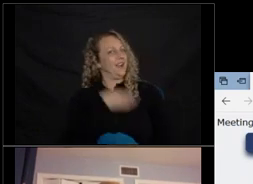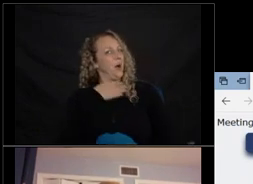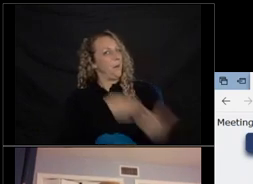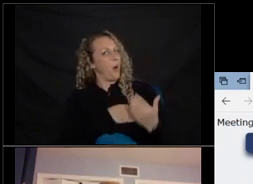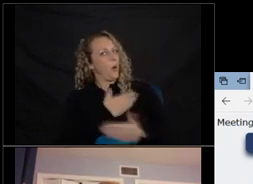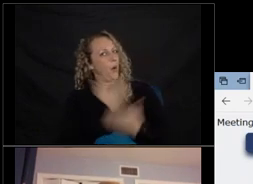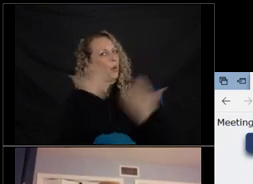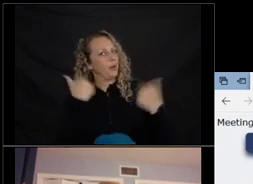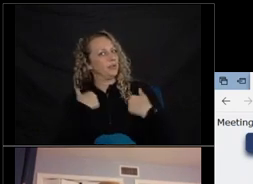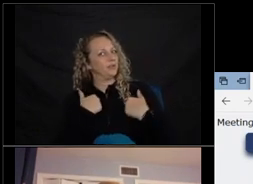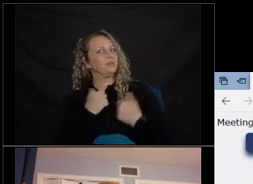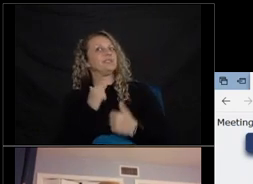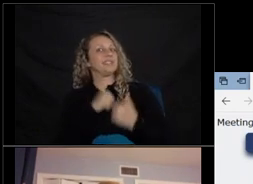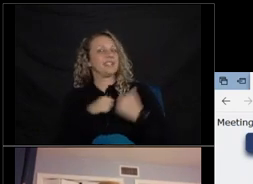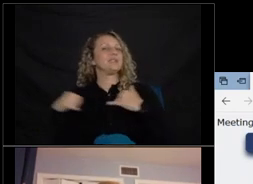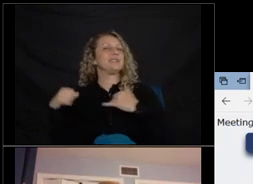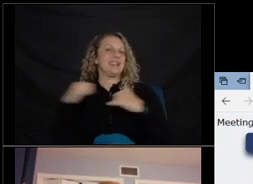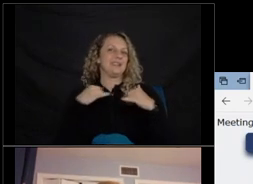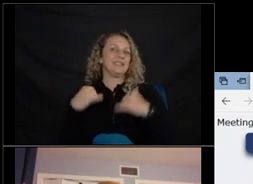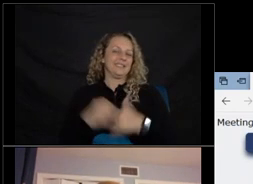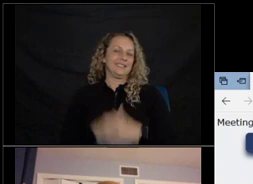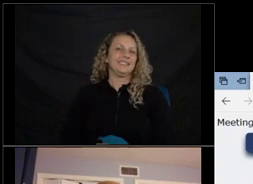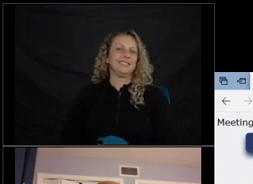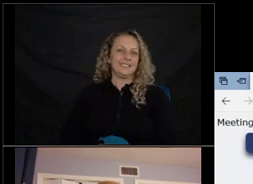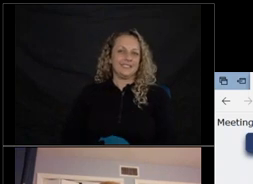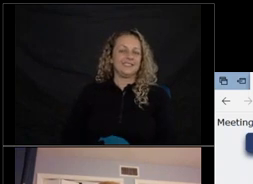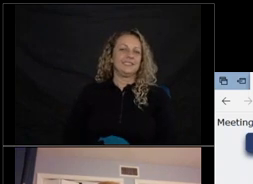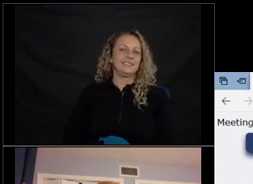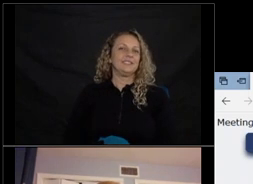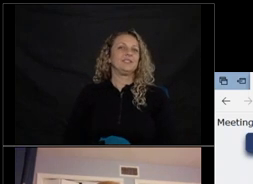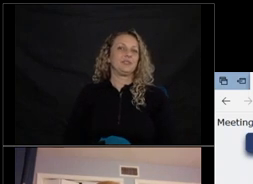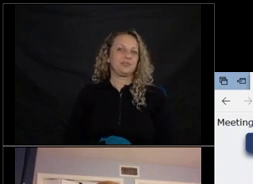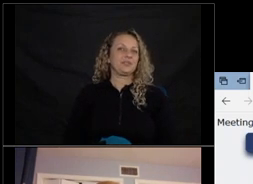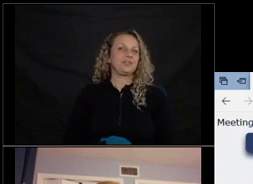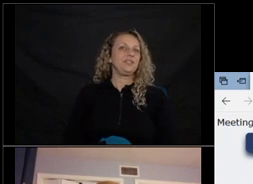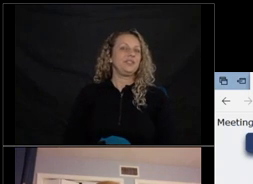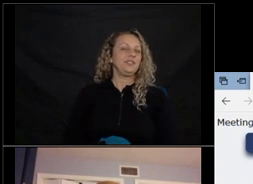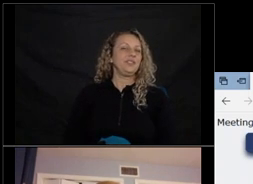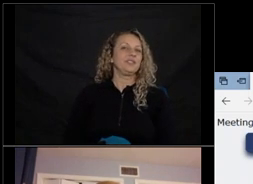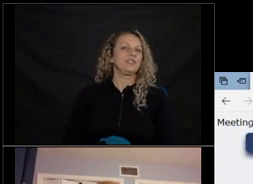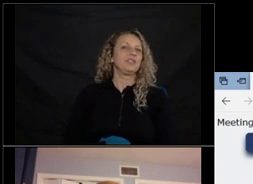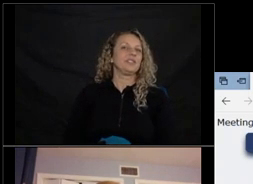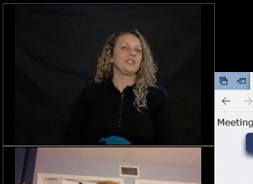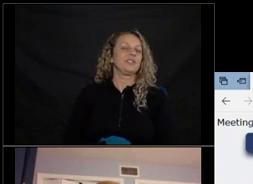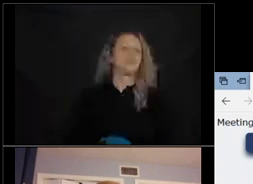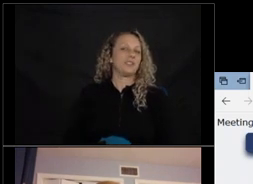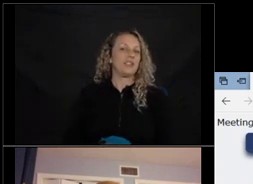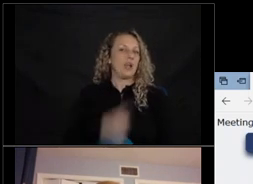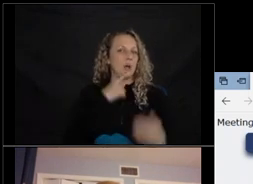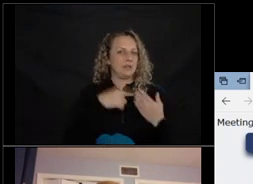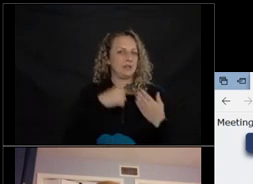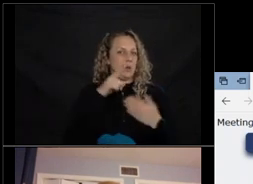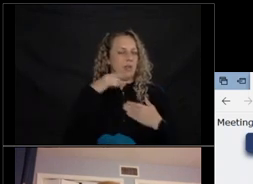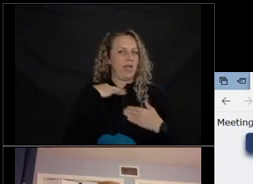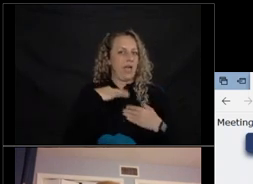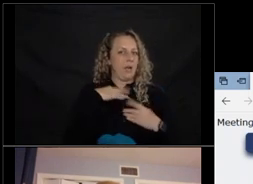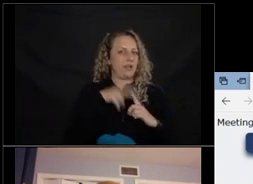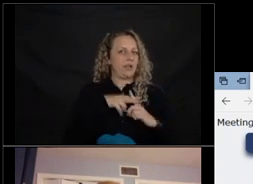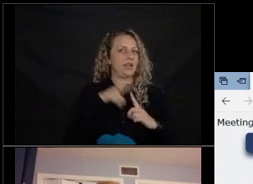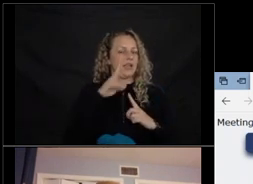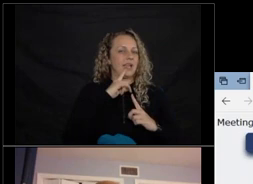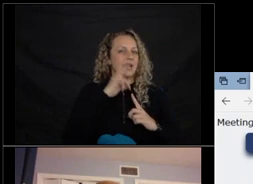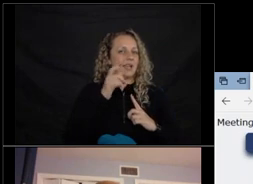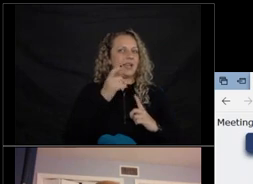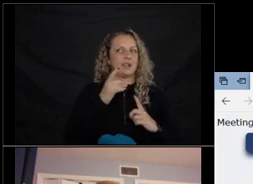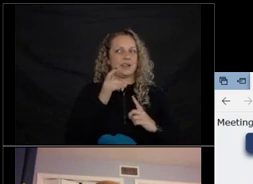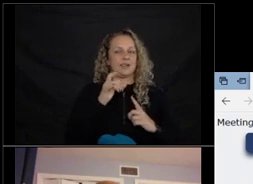none, motion passes unanimously. I'd like to speak with the applicant. I